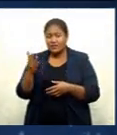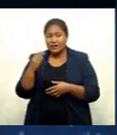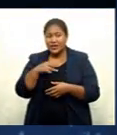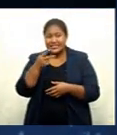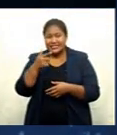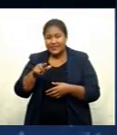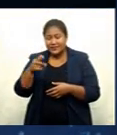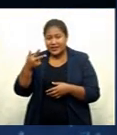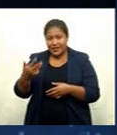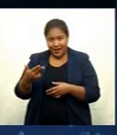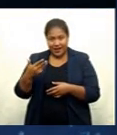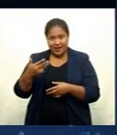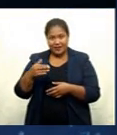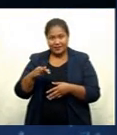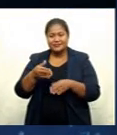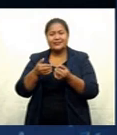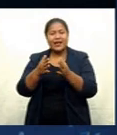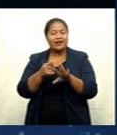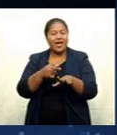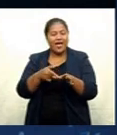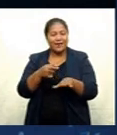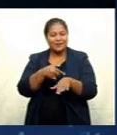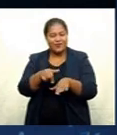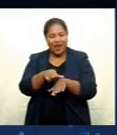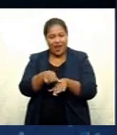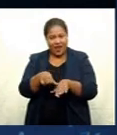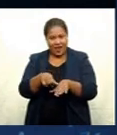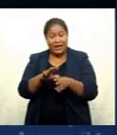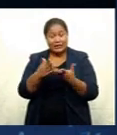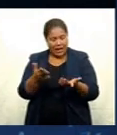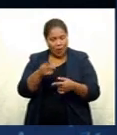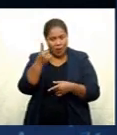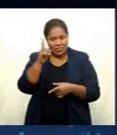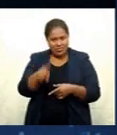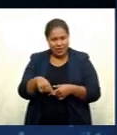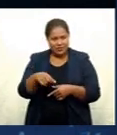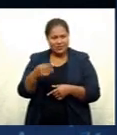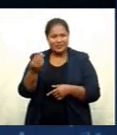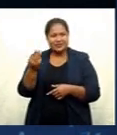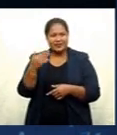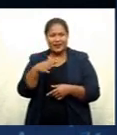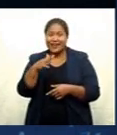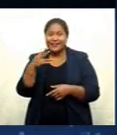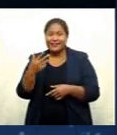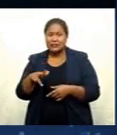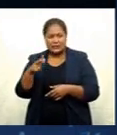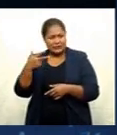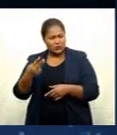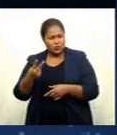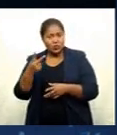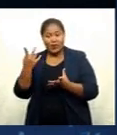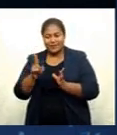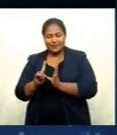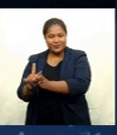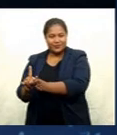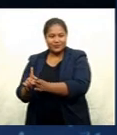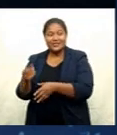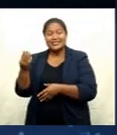2,479 cases since April. There are now 1,892 active cases in isolation